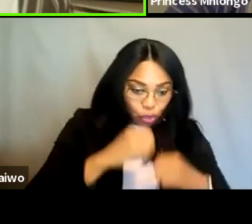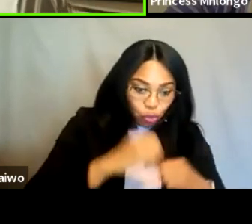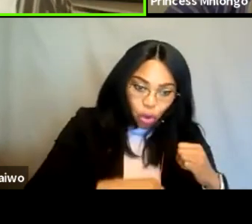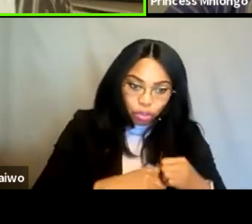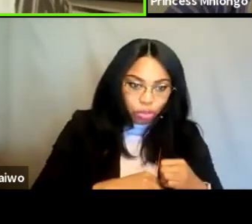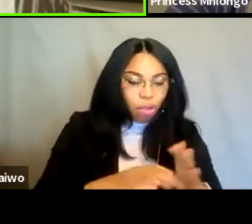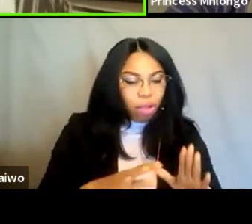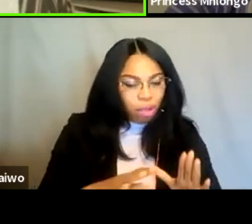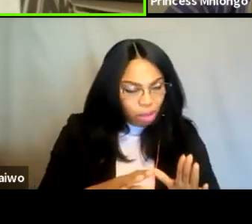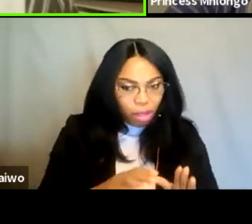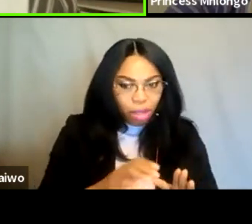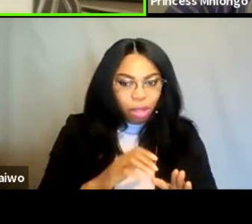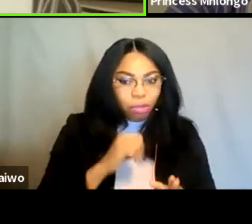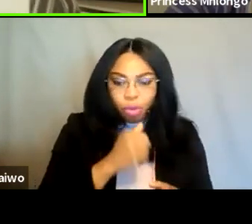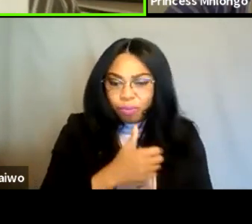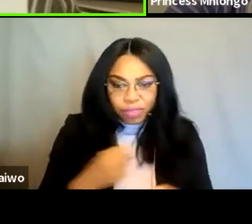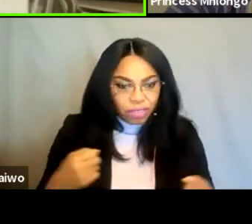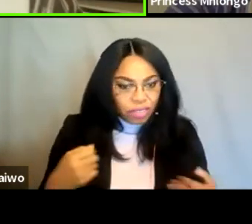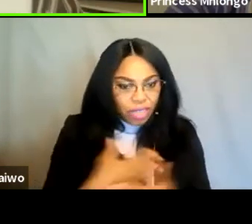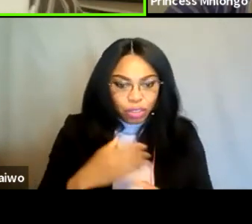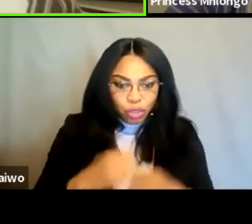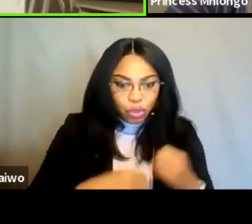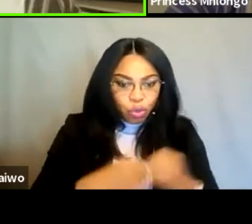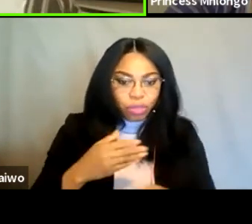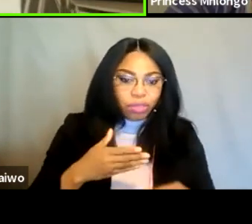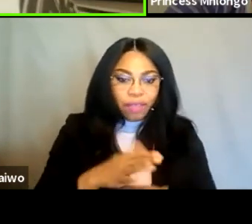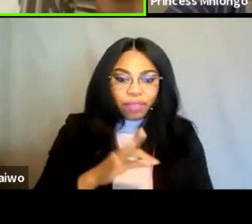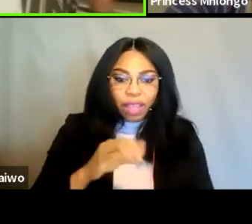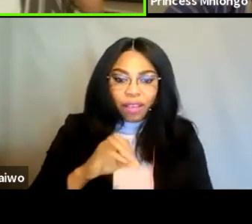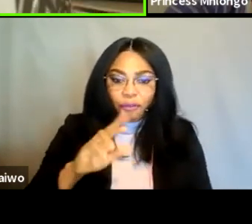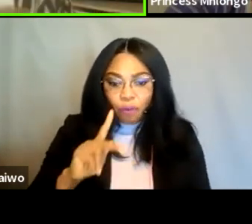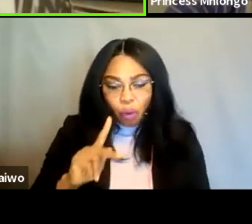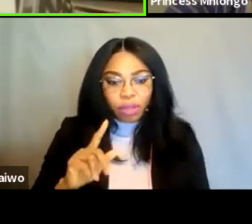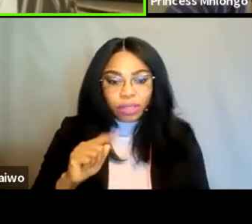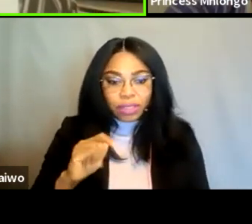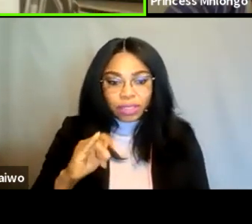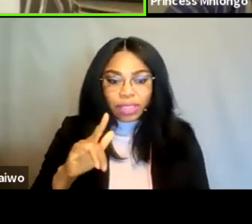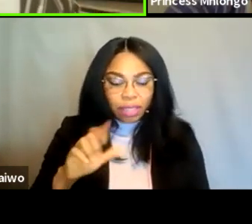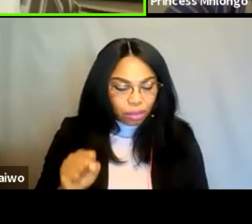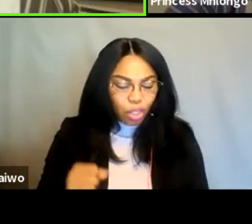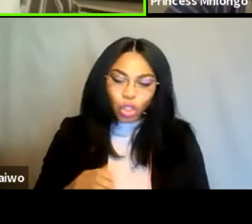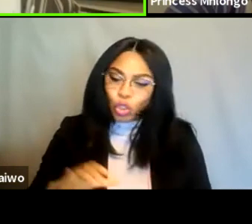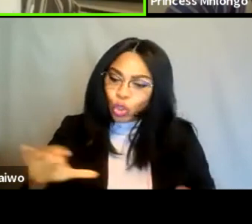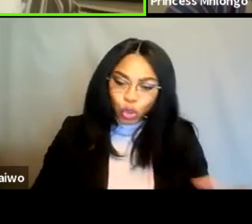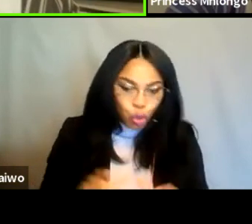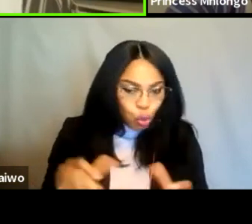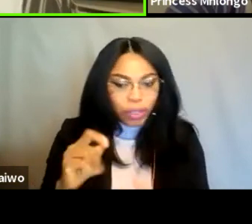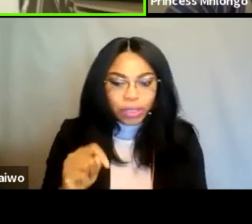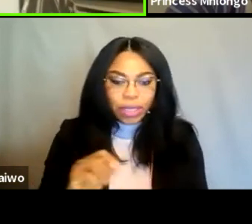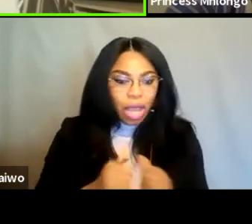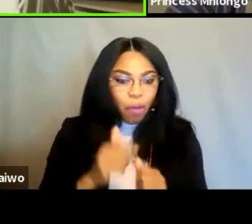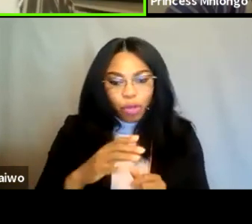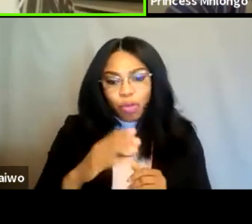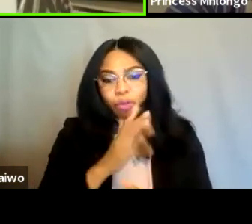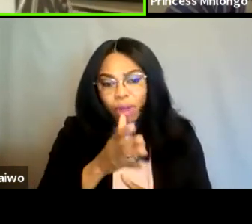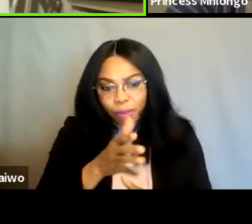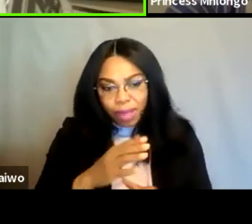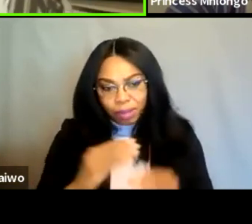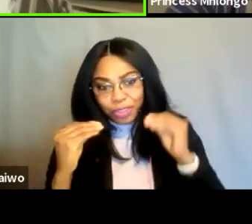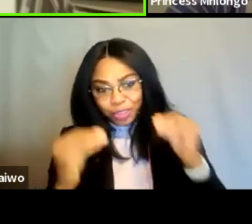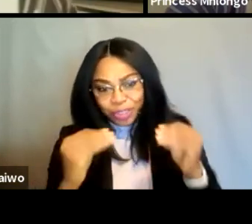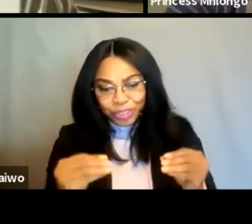our folk tales. That's what I do. Forget the whole three-act structure thing. Do it the way your grandmother tells a story. Yeah, thank